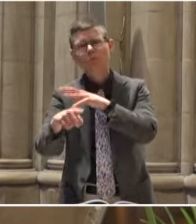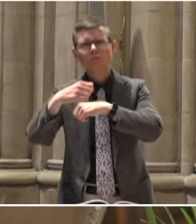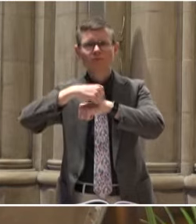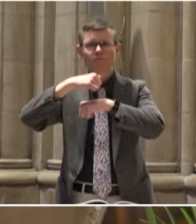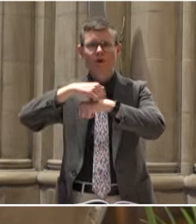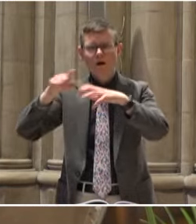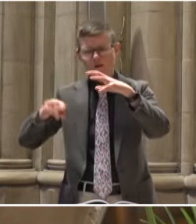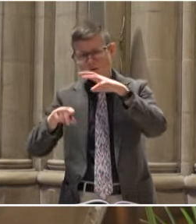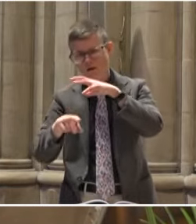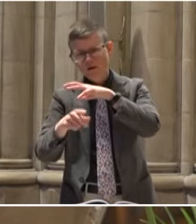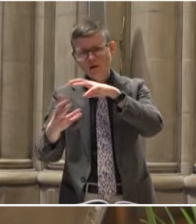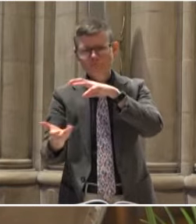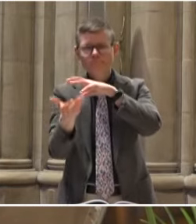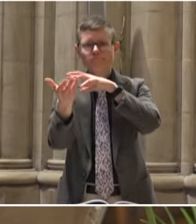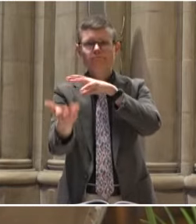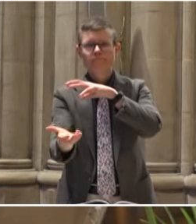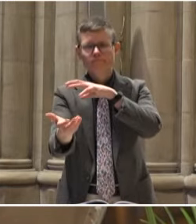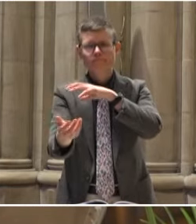rock.